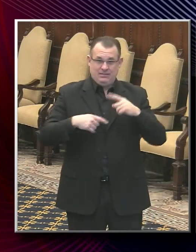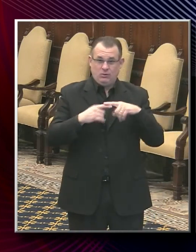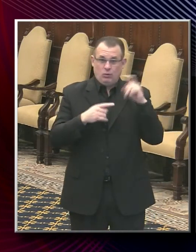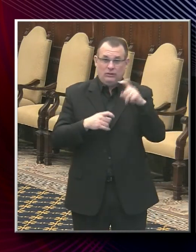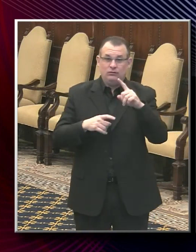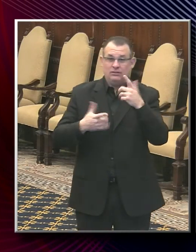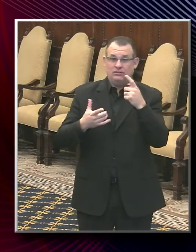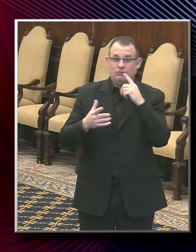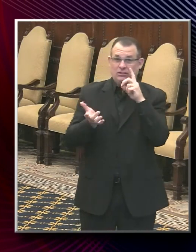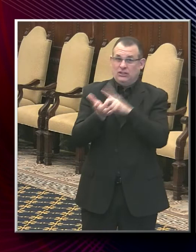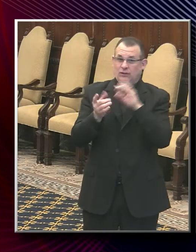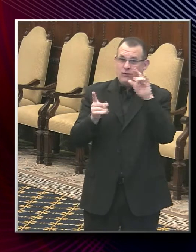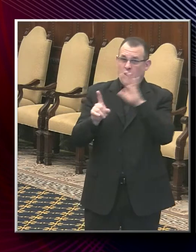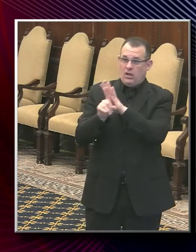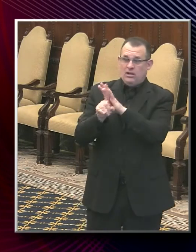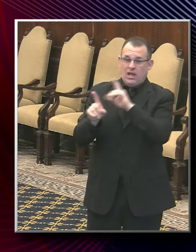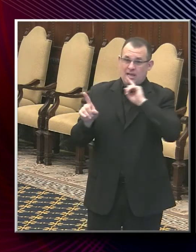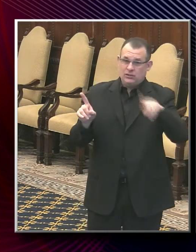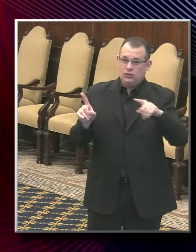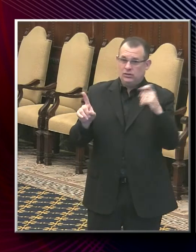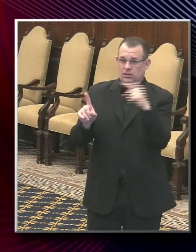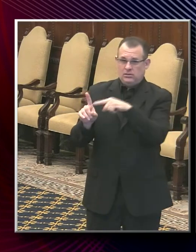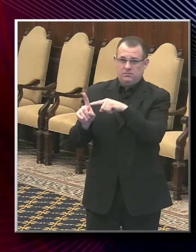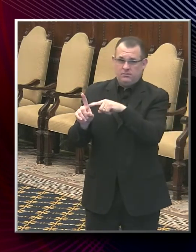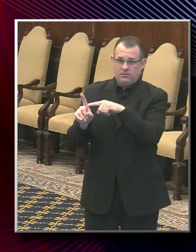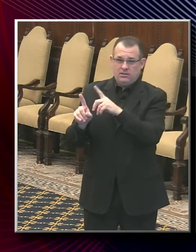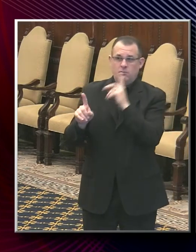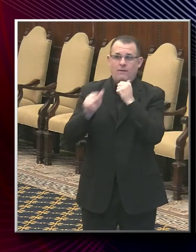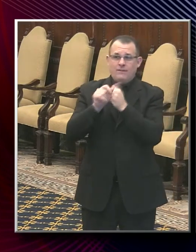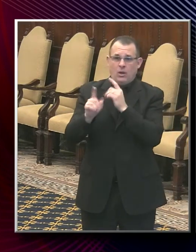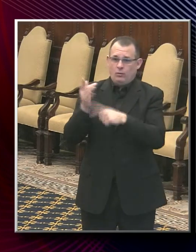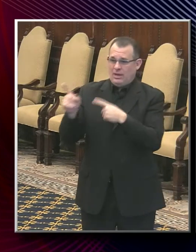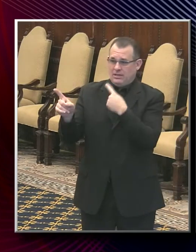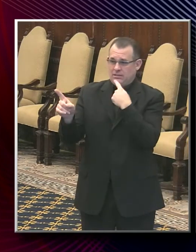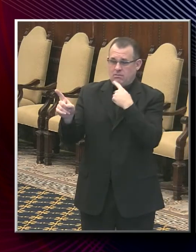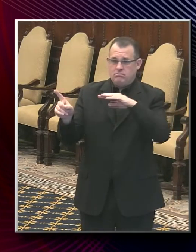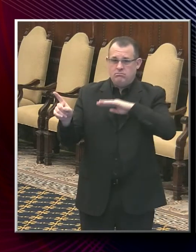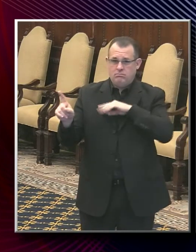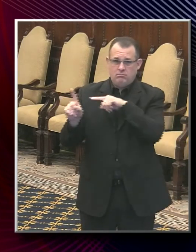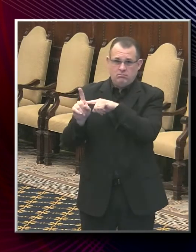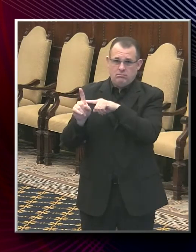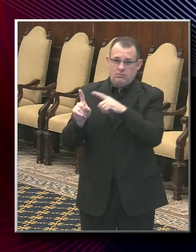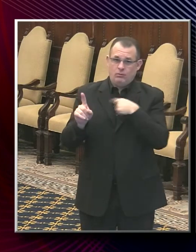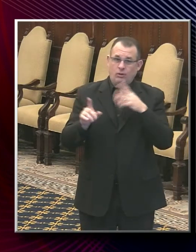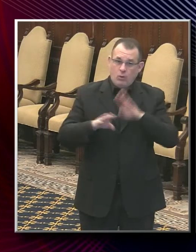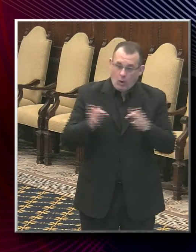Dr. Farley, because that's whose advice we're going to listen to when it comes to whenever we open.